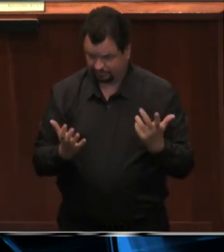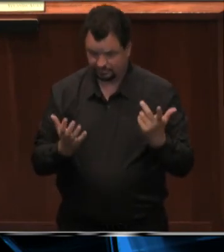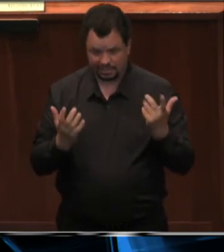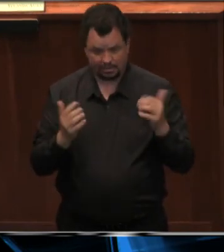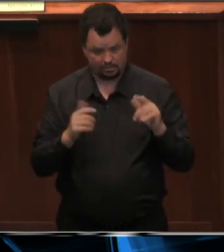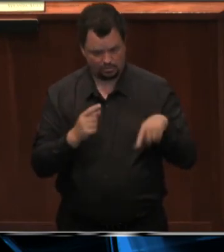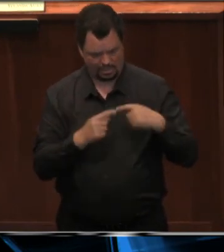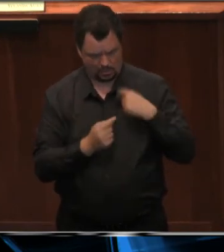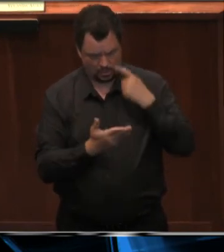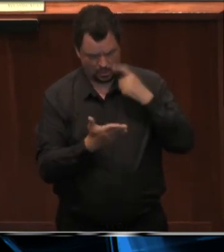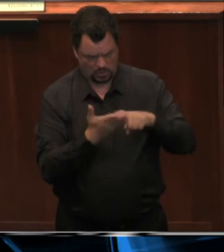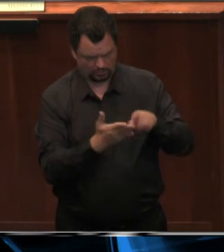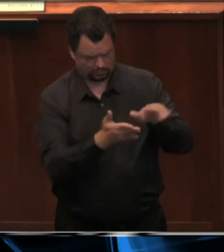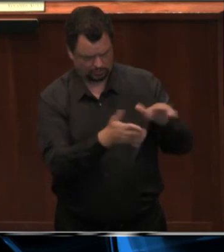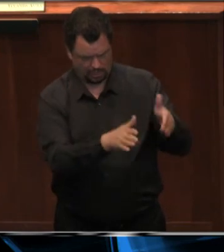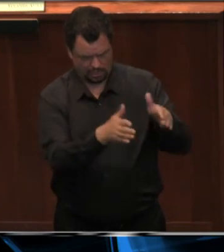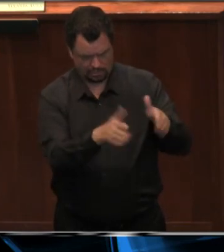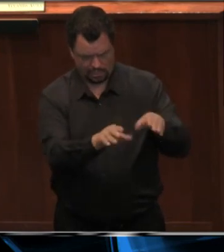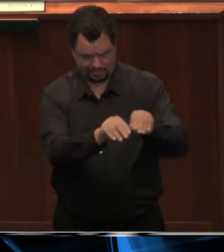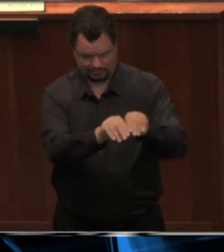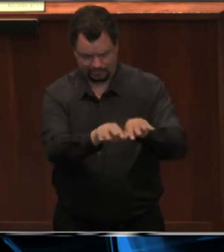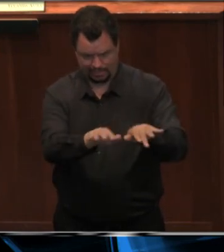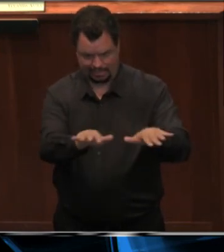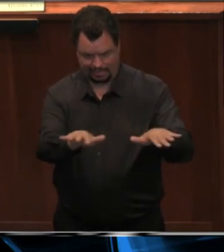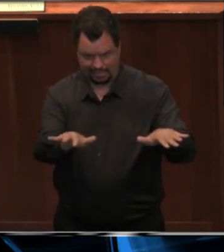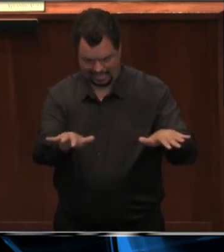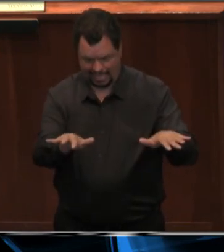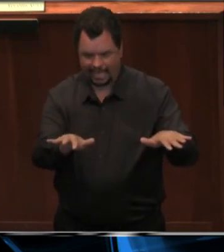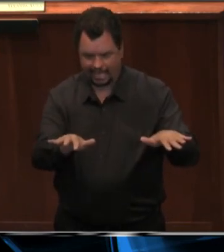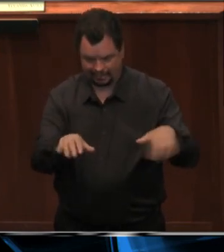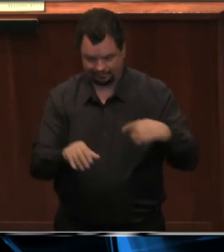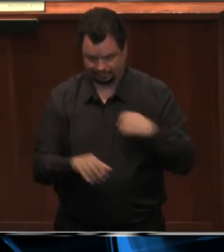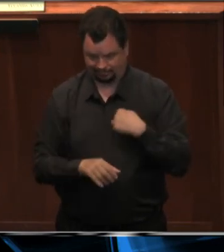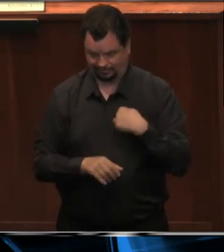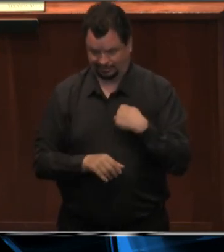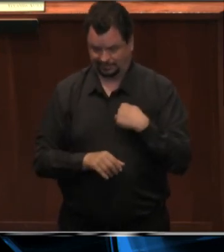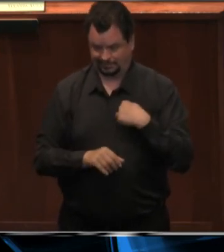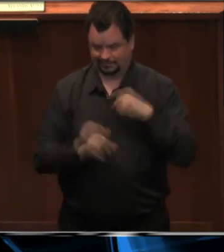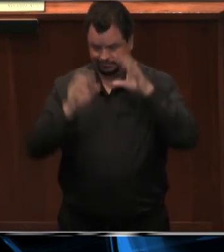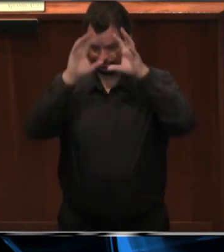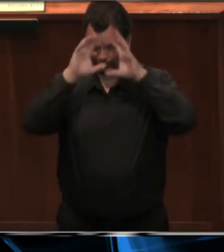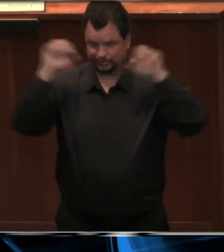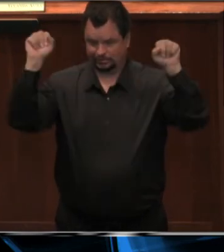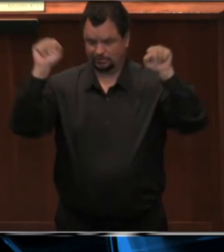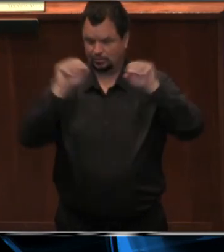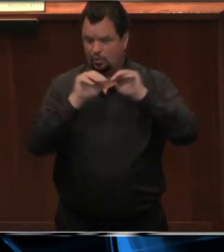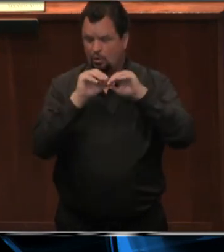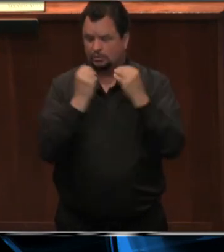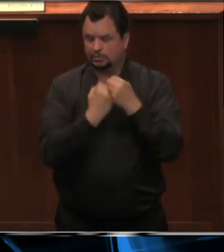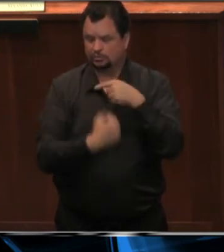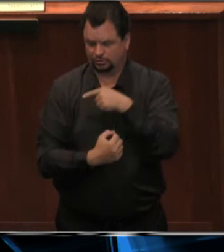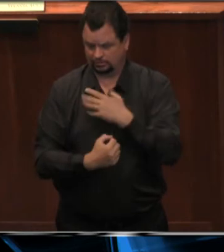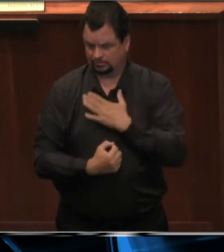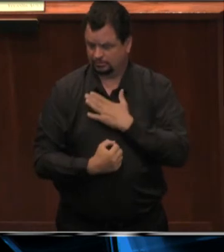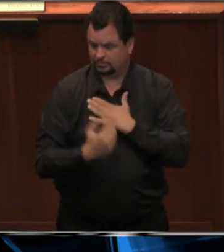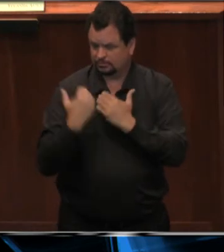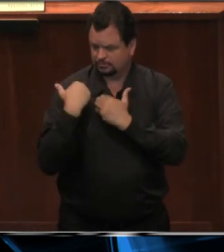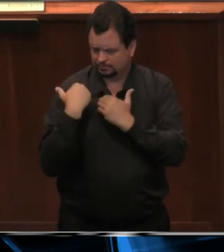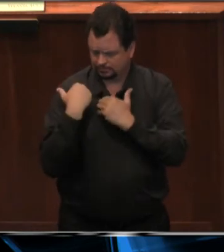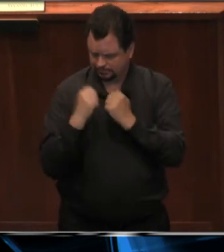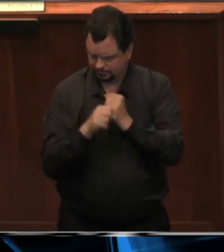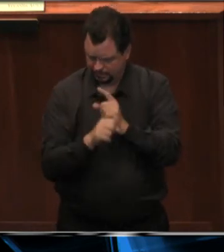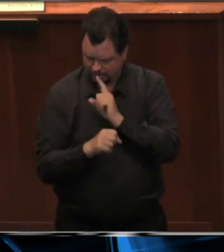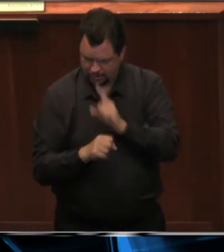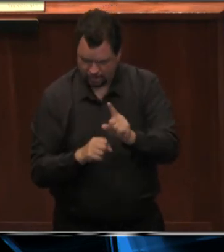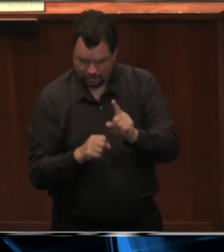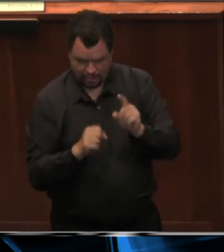As president of Whitefield Education Association, I have a responsibility to make sure that as many educator voices as possible are heard